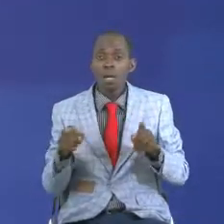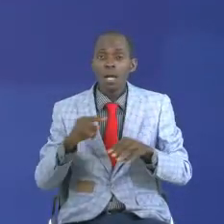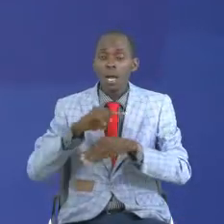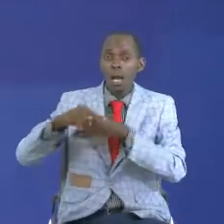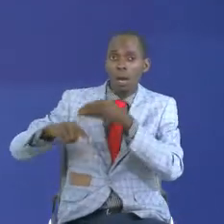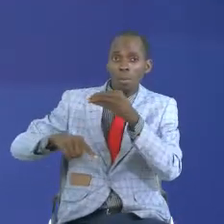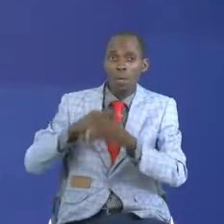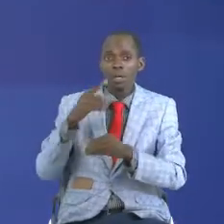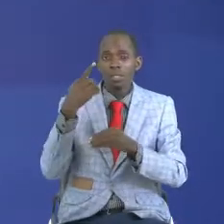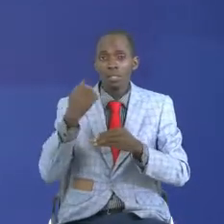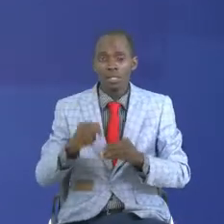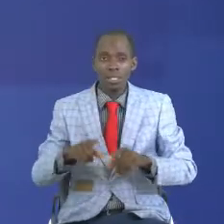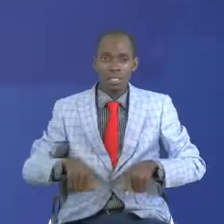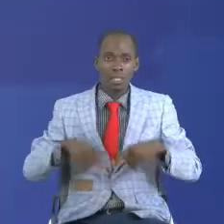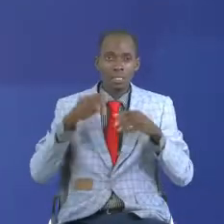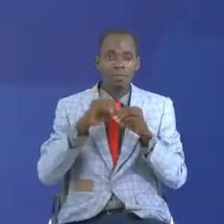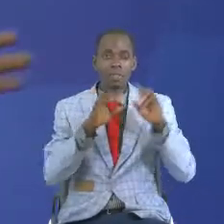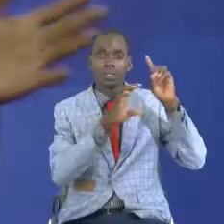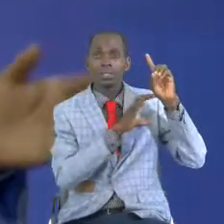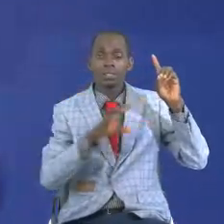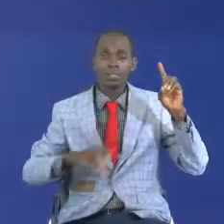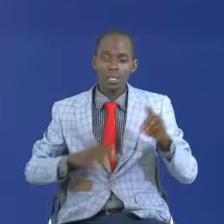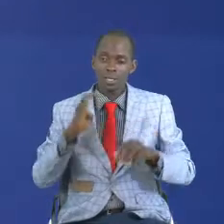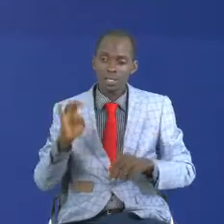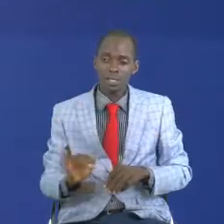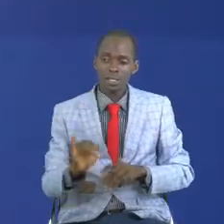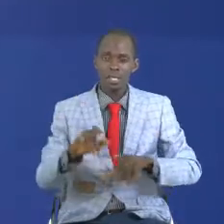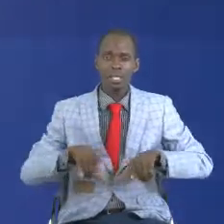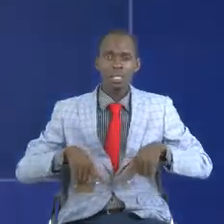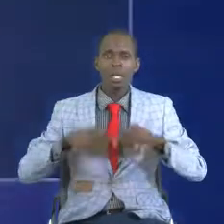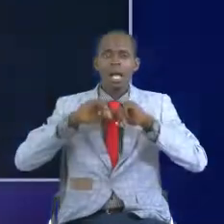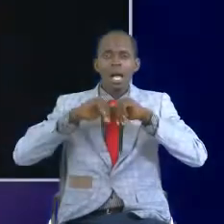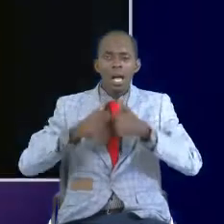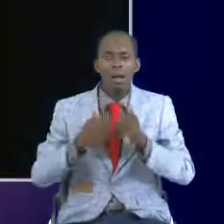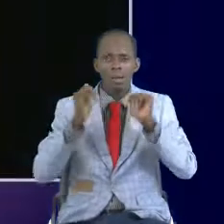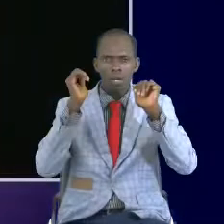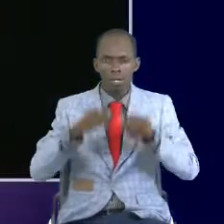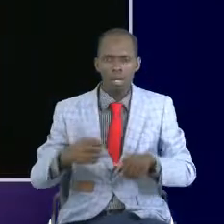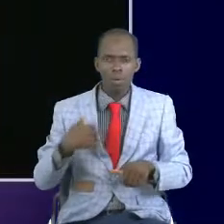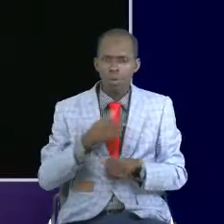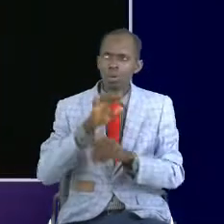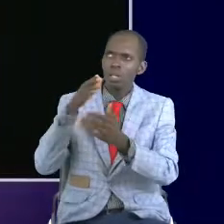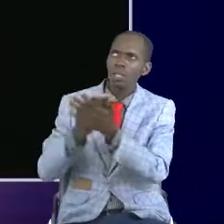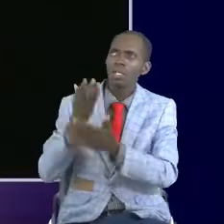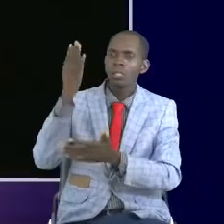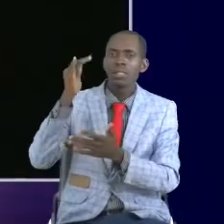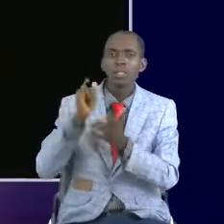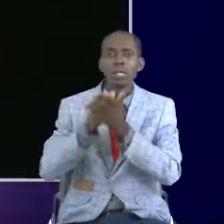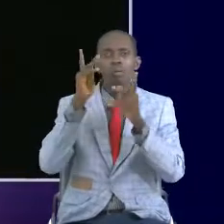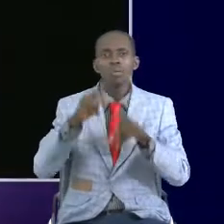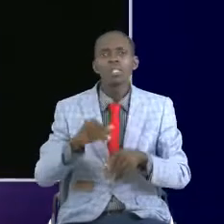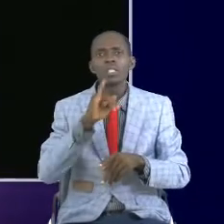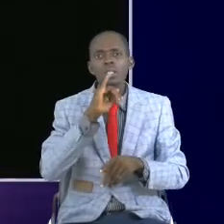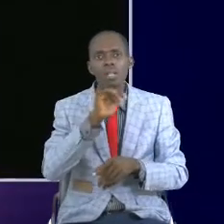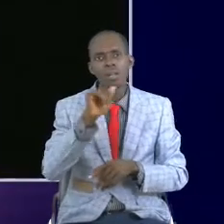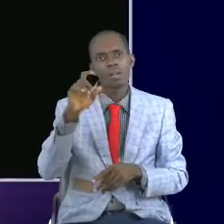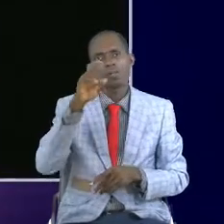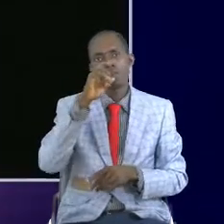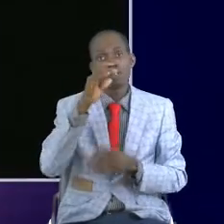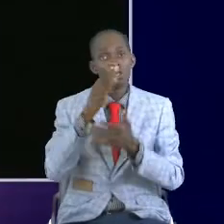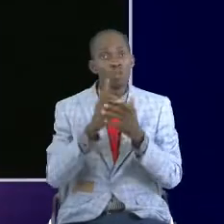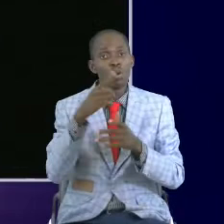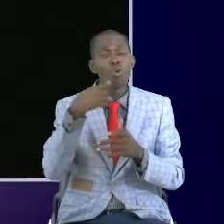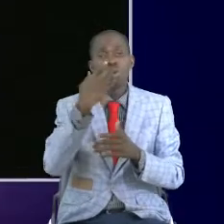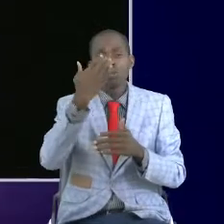in Christ, eternal life, how do we get there? He's a fool. Somebody who knows a lot of the